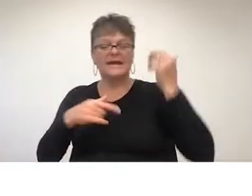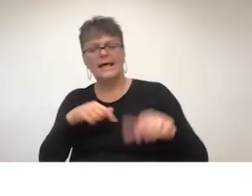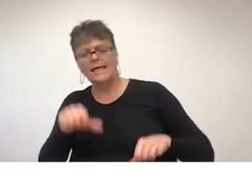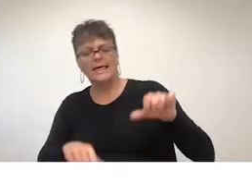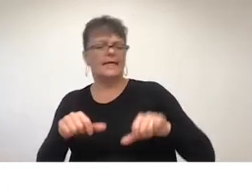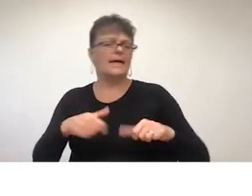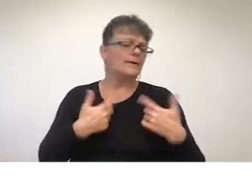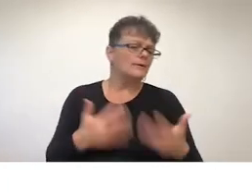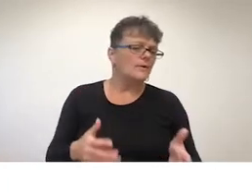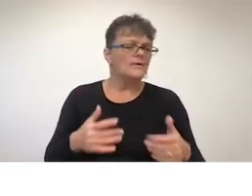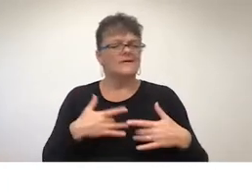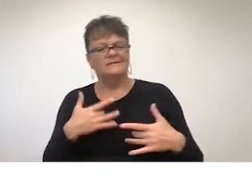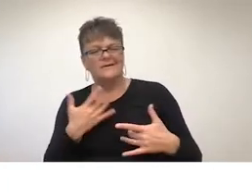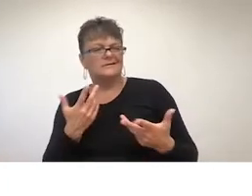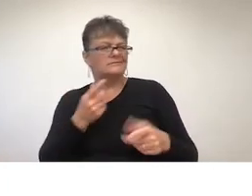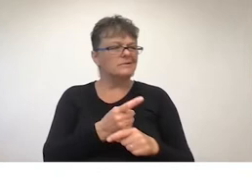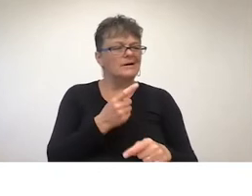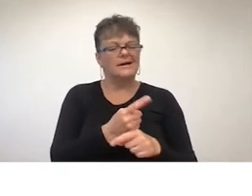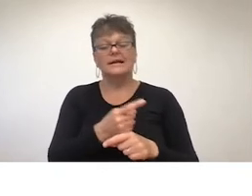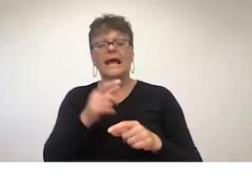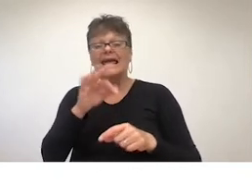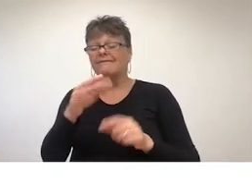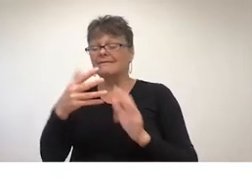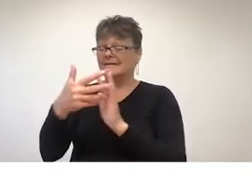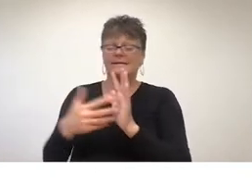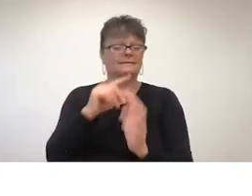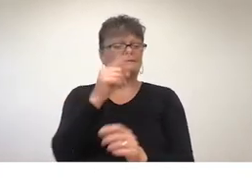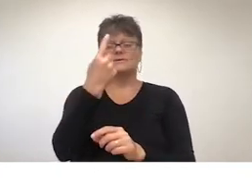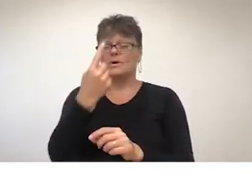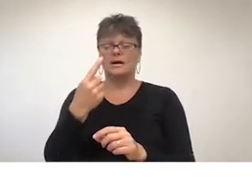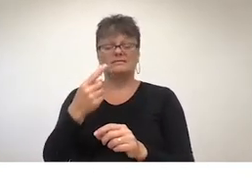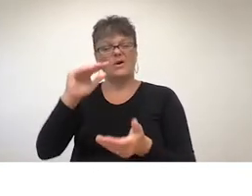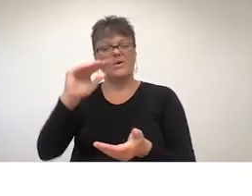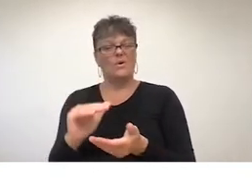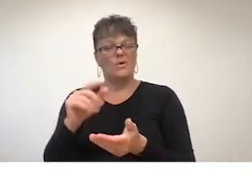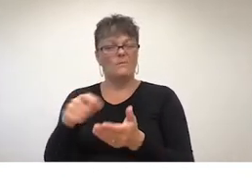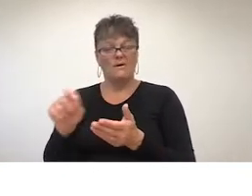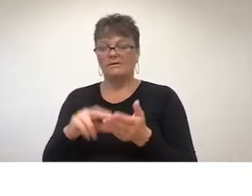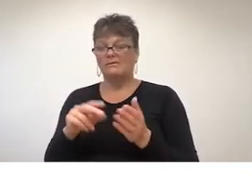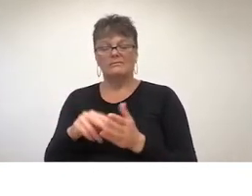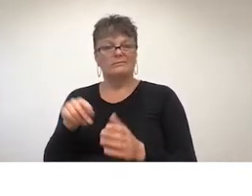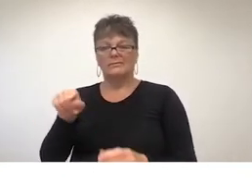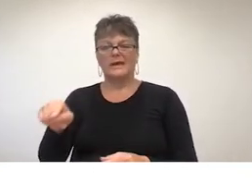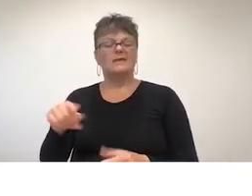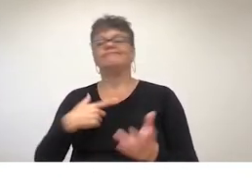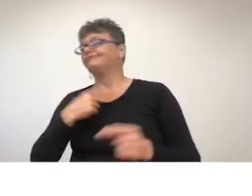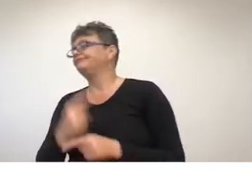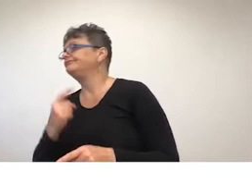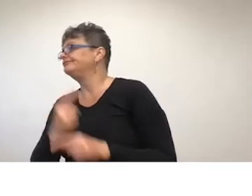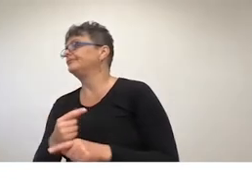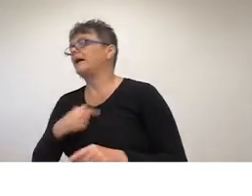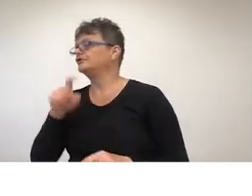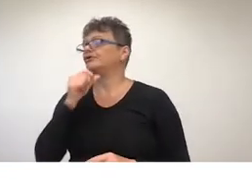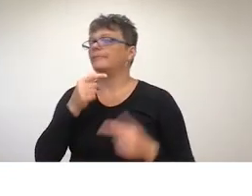reinforce for them, yeah, I was right, college is not for me. And that is not an inclusive approach. So today we're going to talk about how